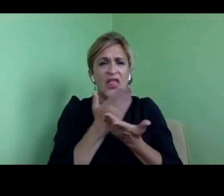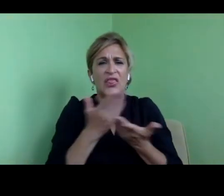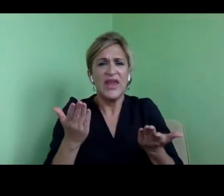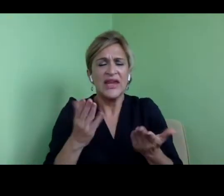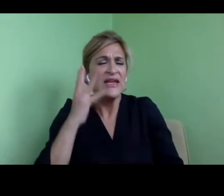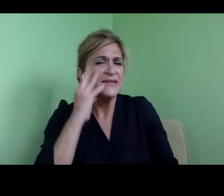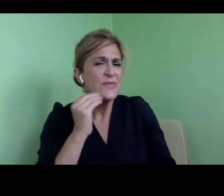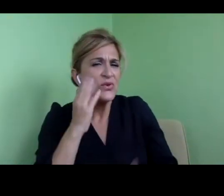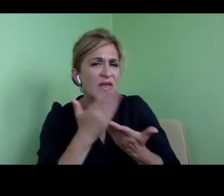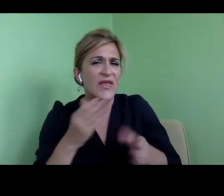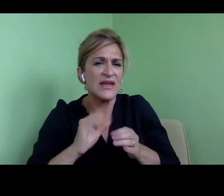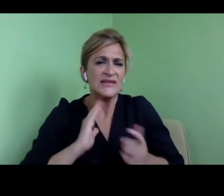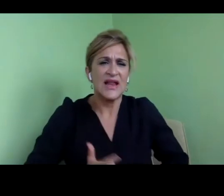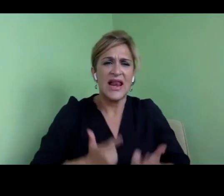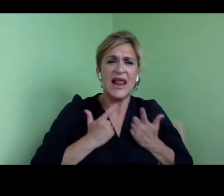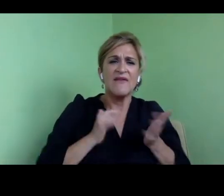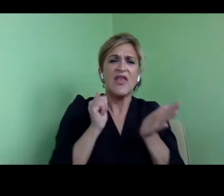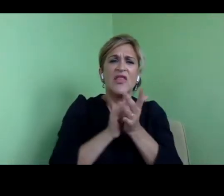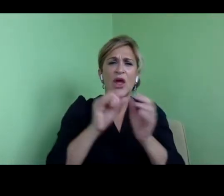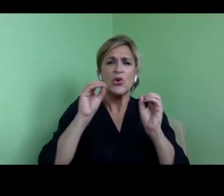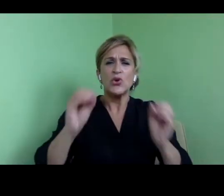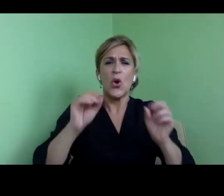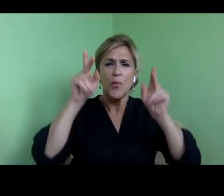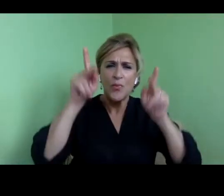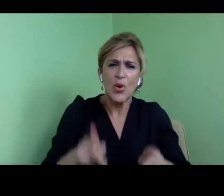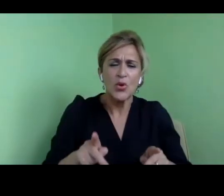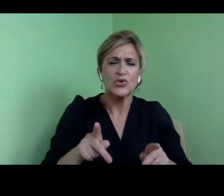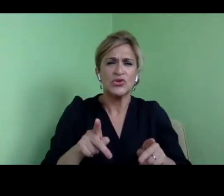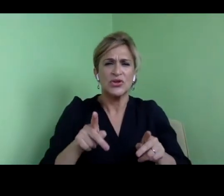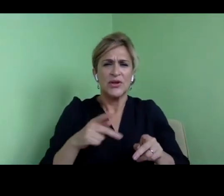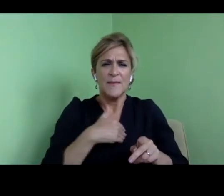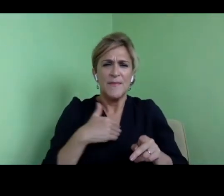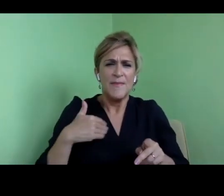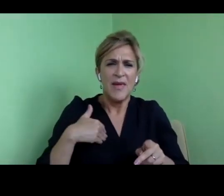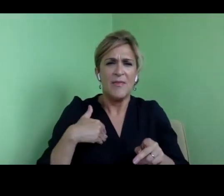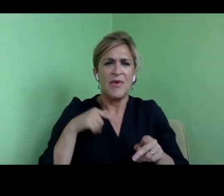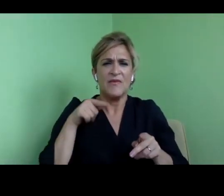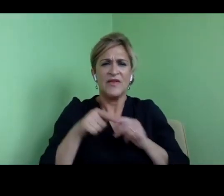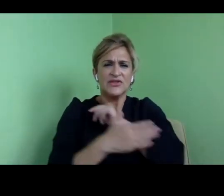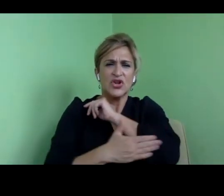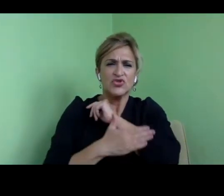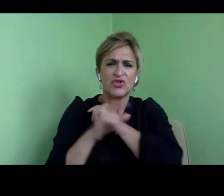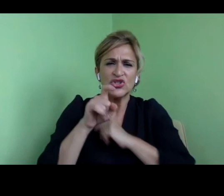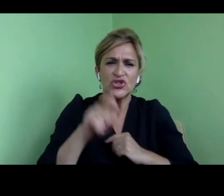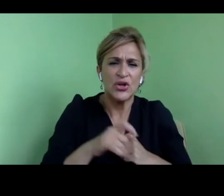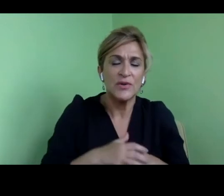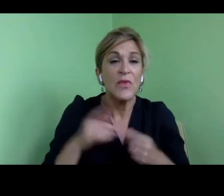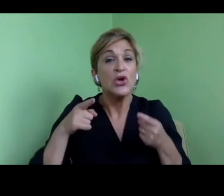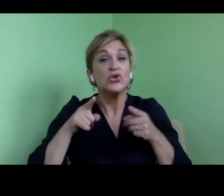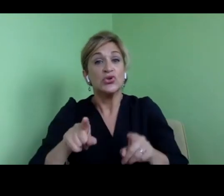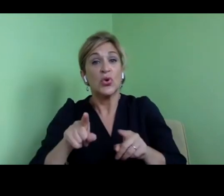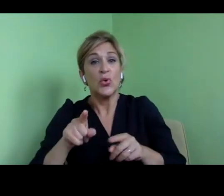things in our lifetimes that no human being or citizen should. During Hurricane Katrina,